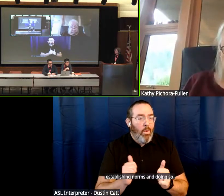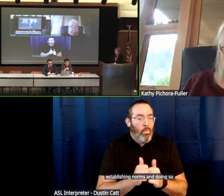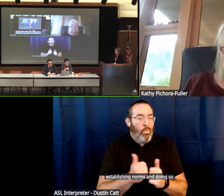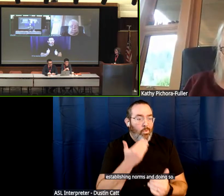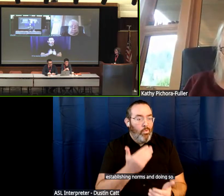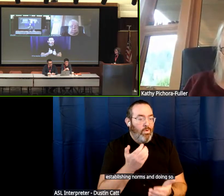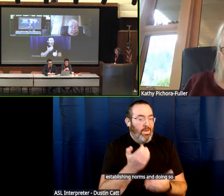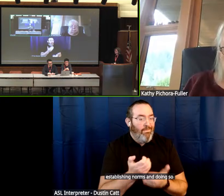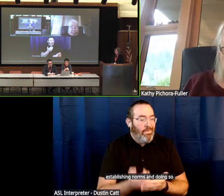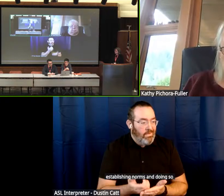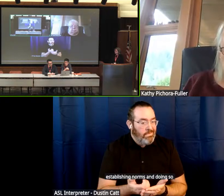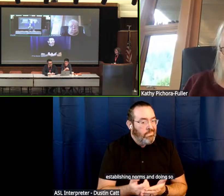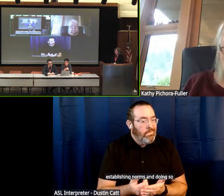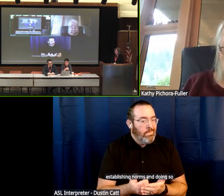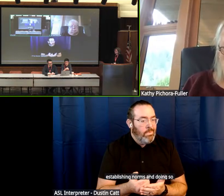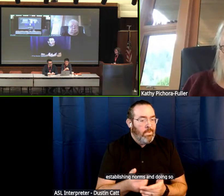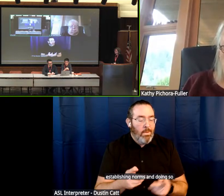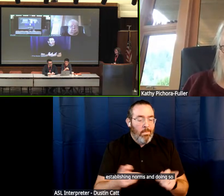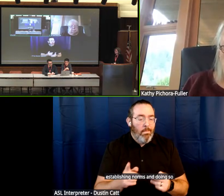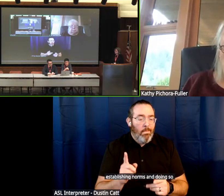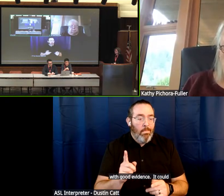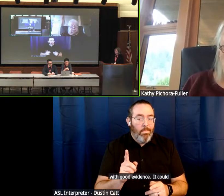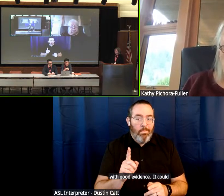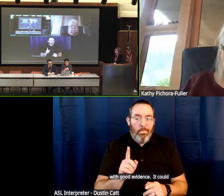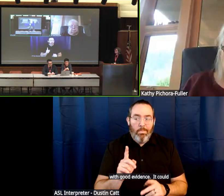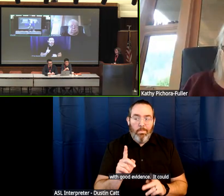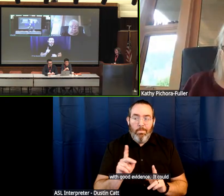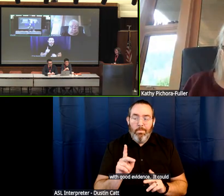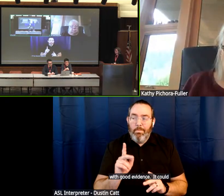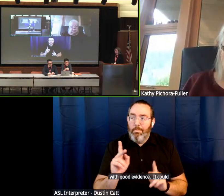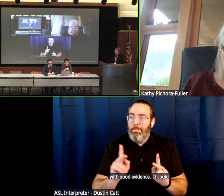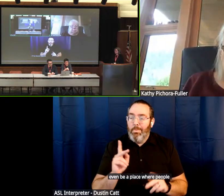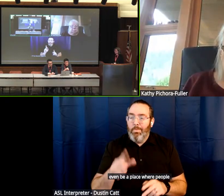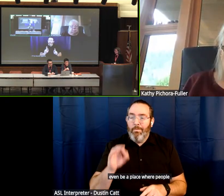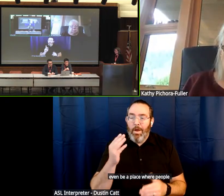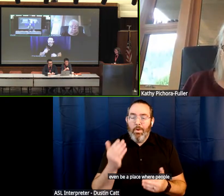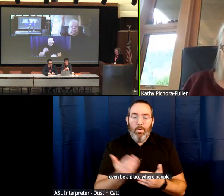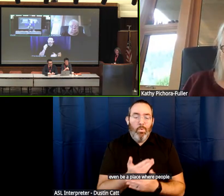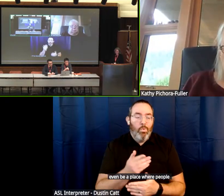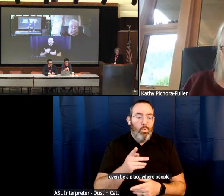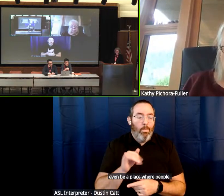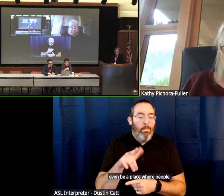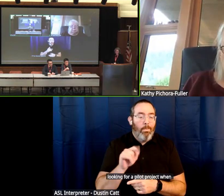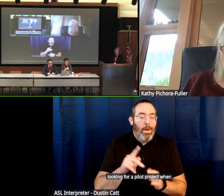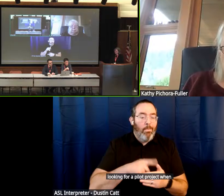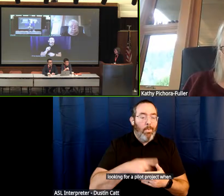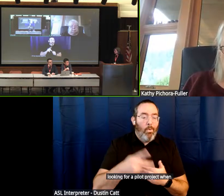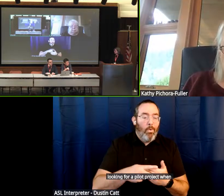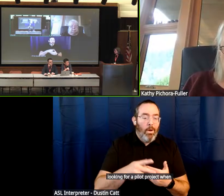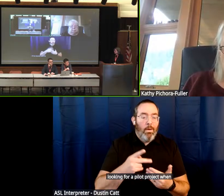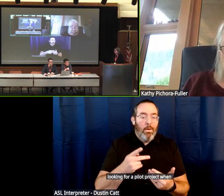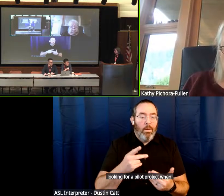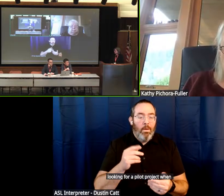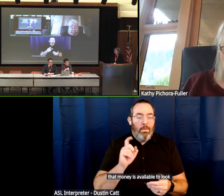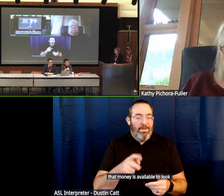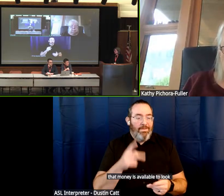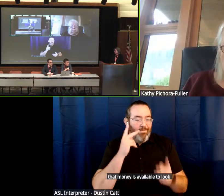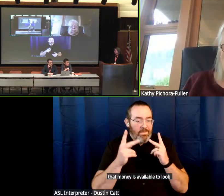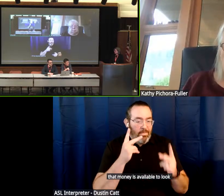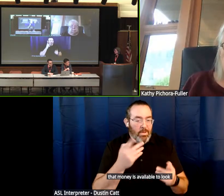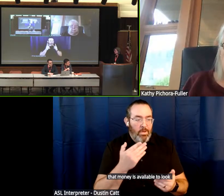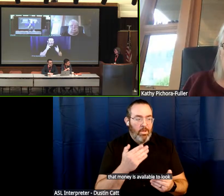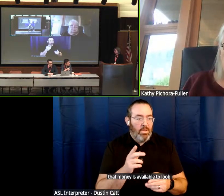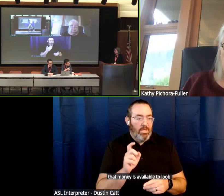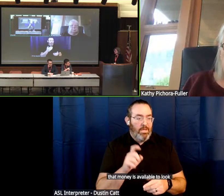even be a place where people looking for a pilot project, when that money is available, to look at reproducibility of different measures and that sort of thing. It could be